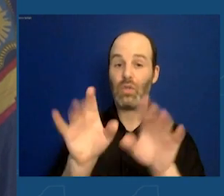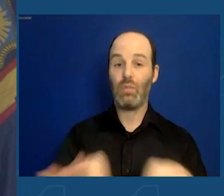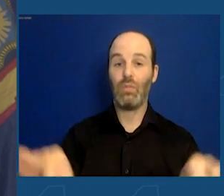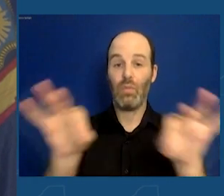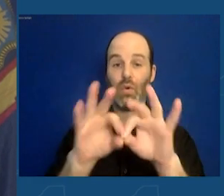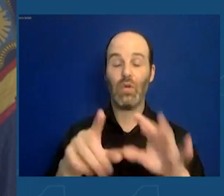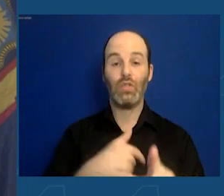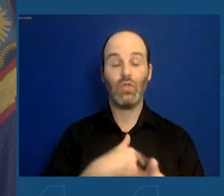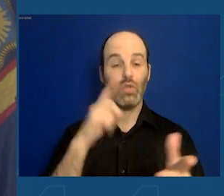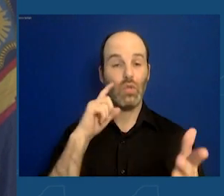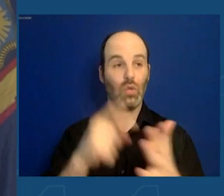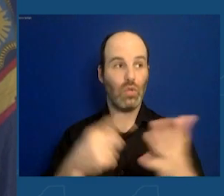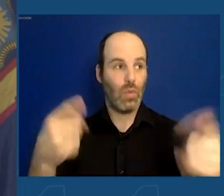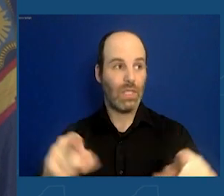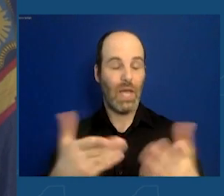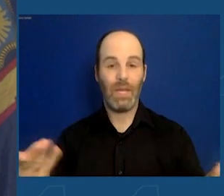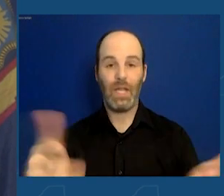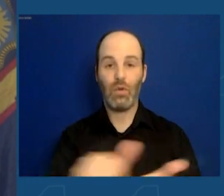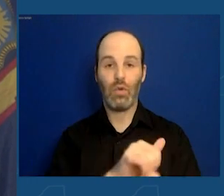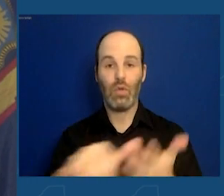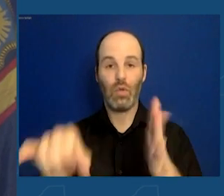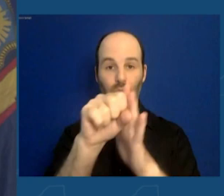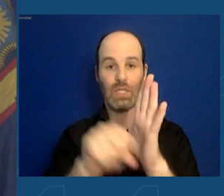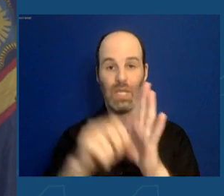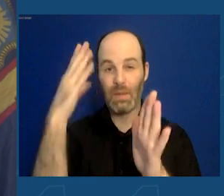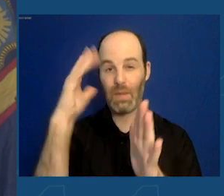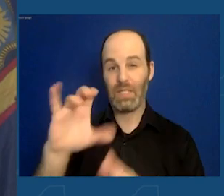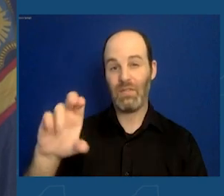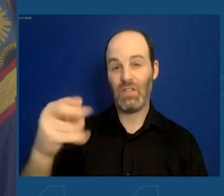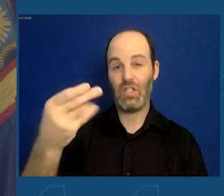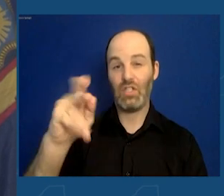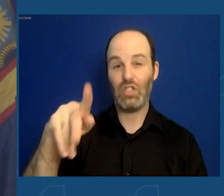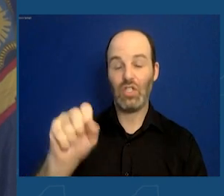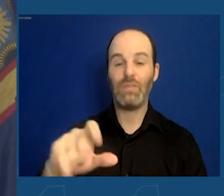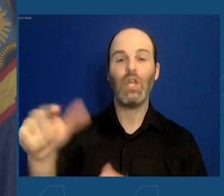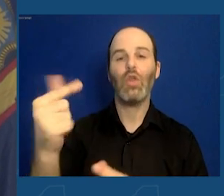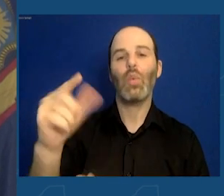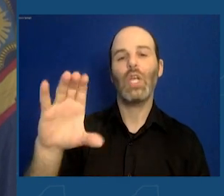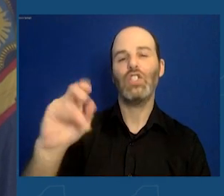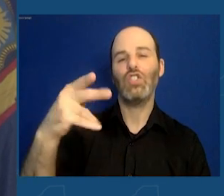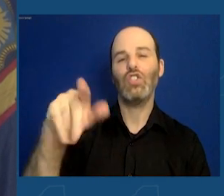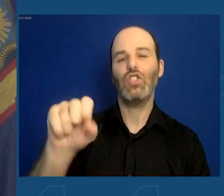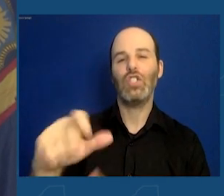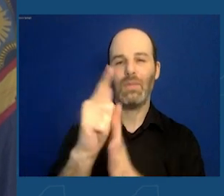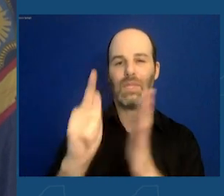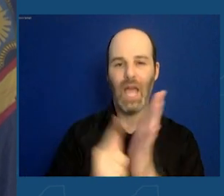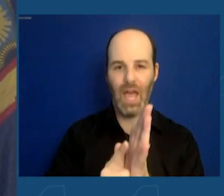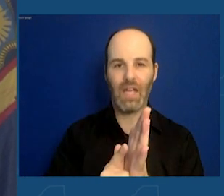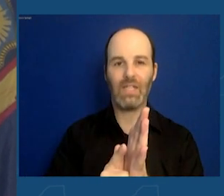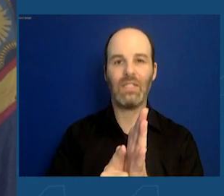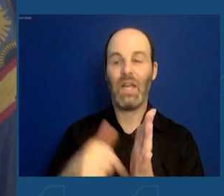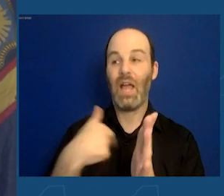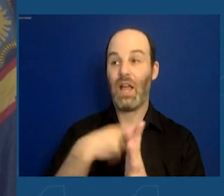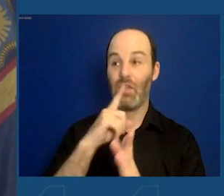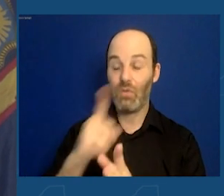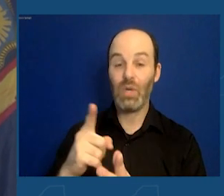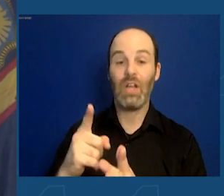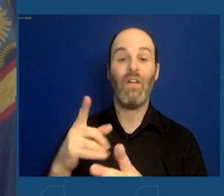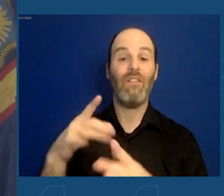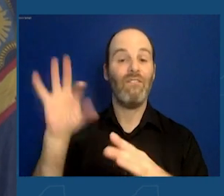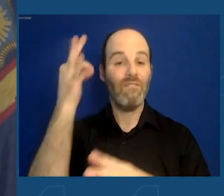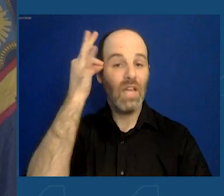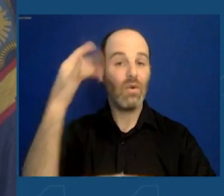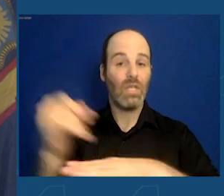New York State, because of the CHIPS Act, the Green CHIPS Act, and a real federal industrial policy, you know, we